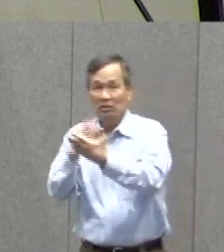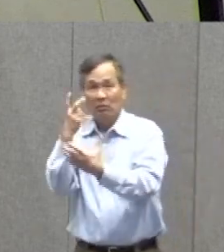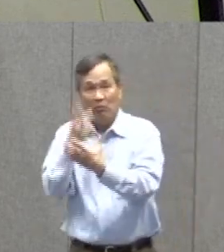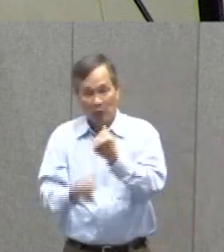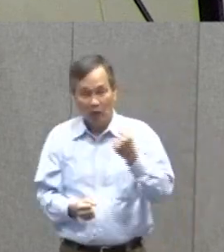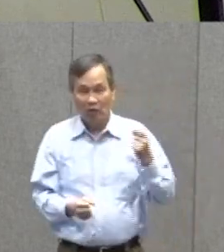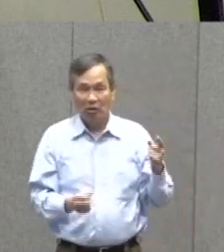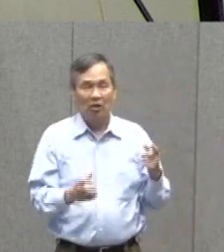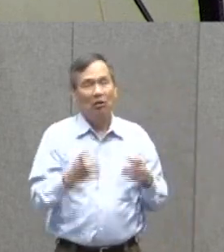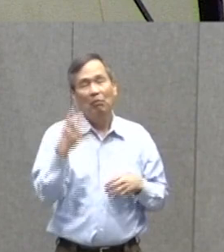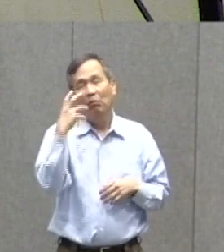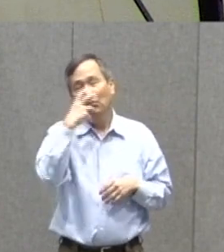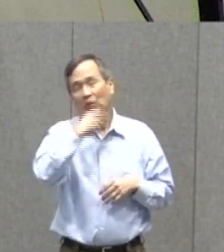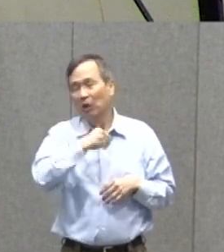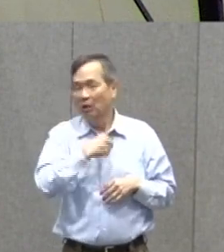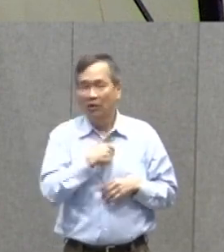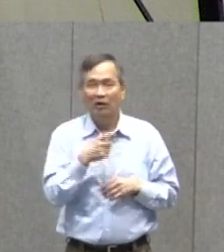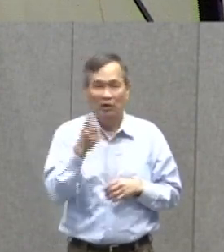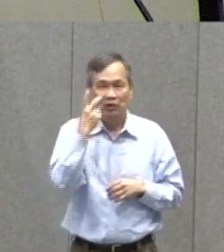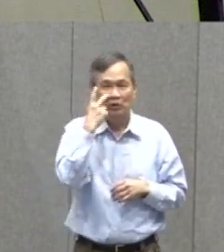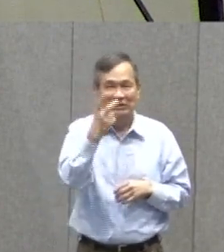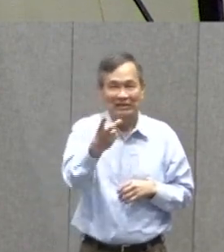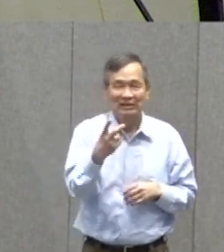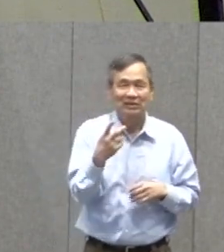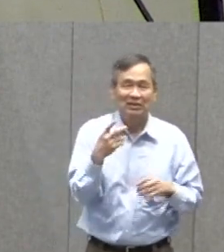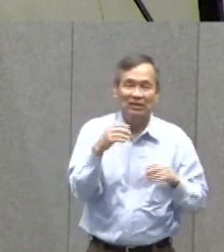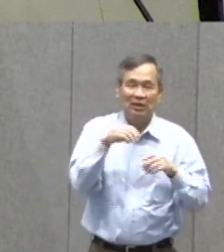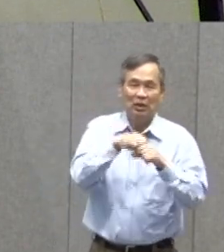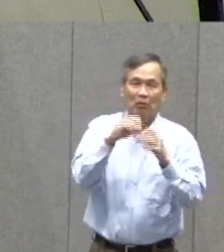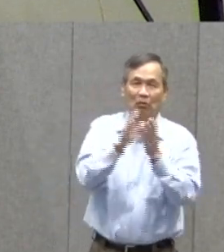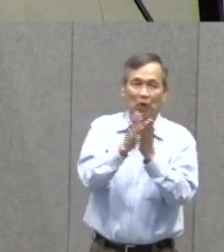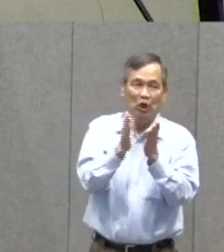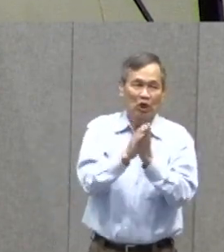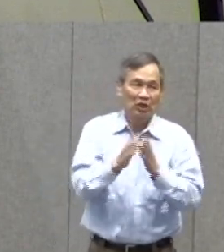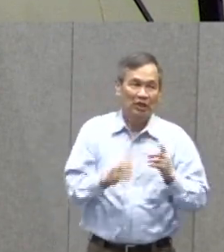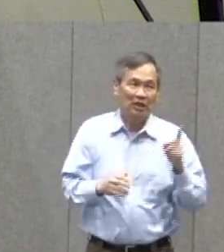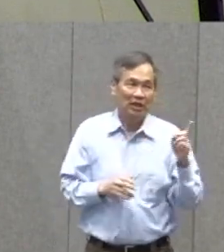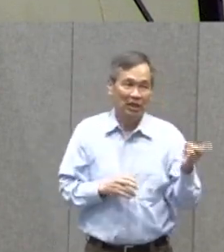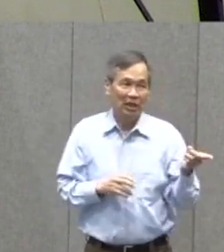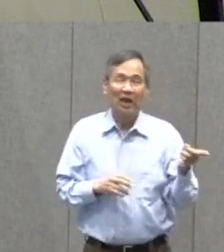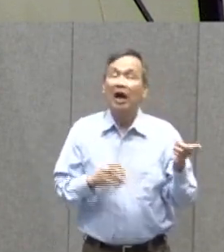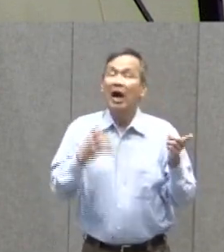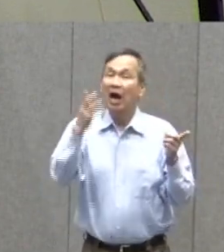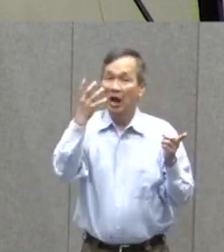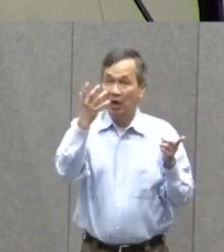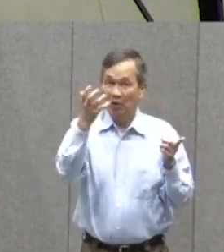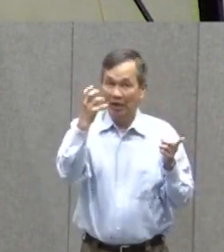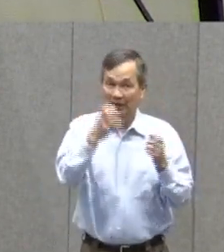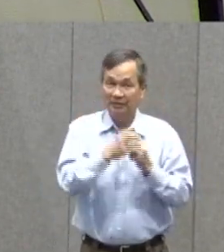are fabulous. And the publisher, as I move to,